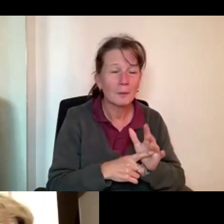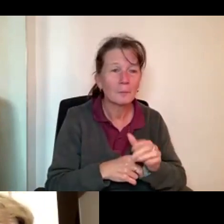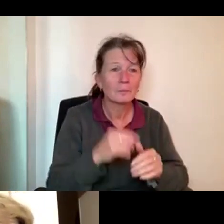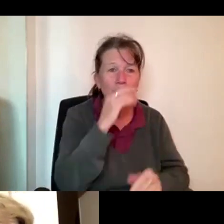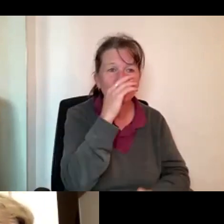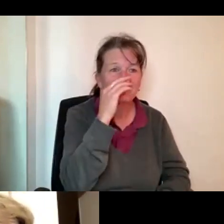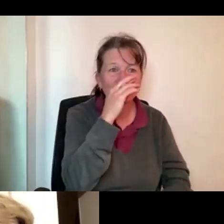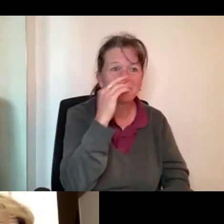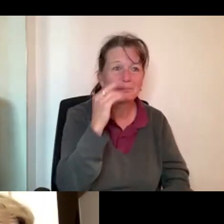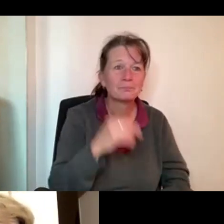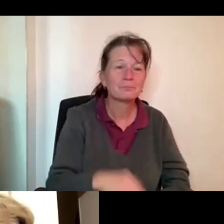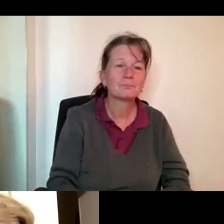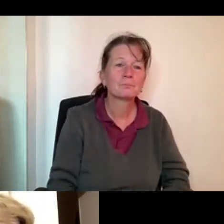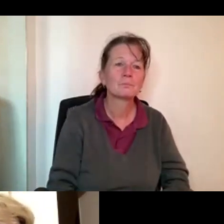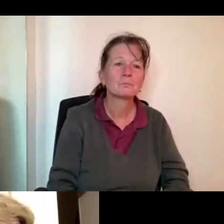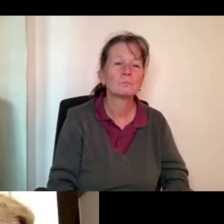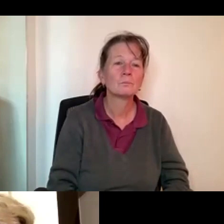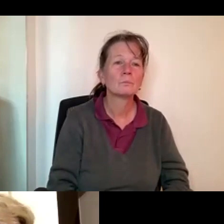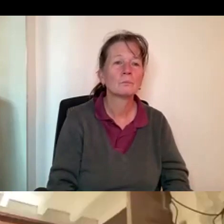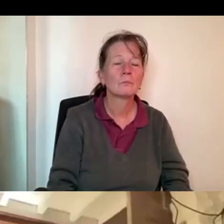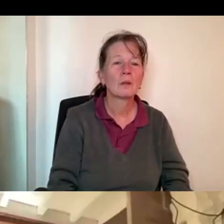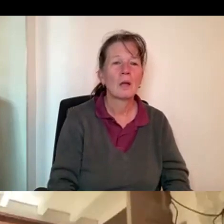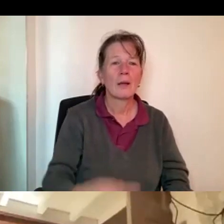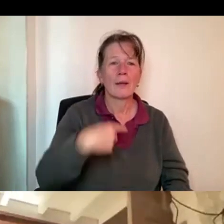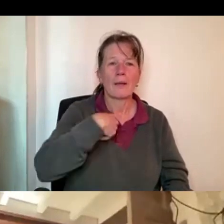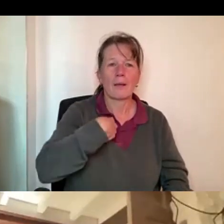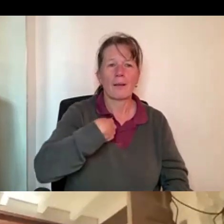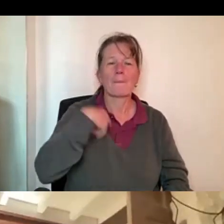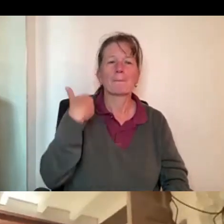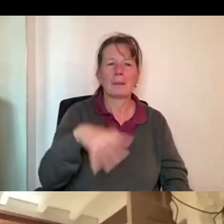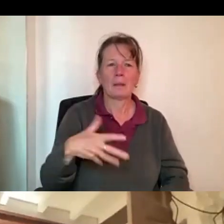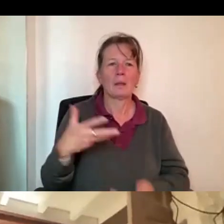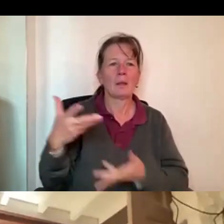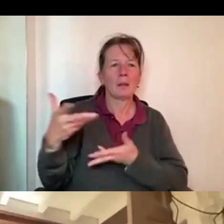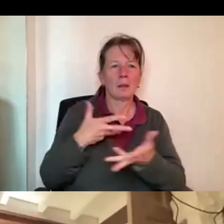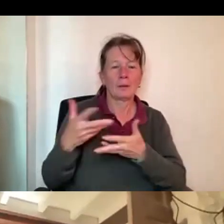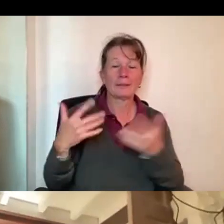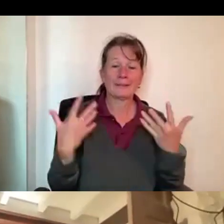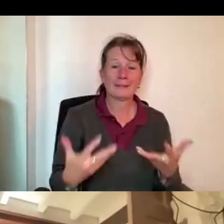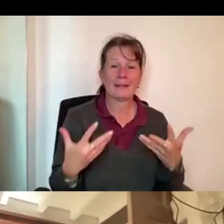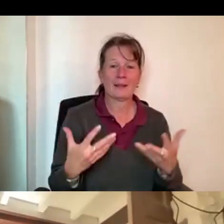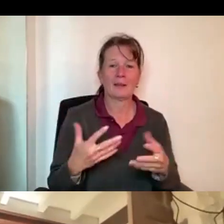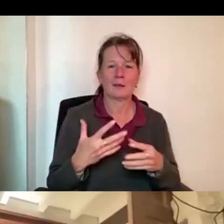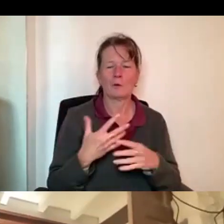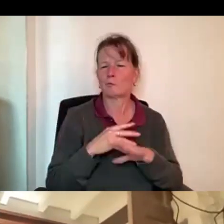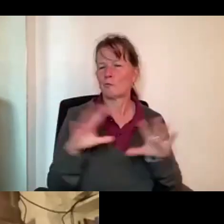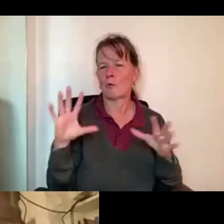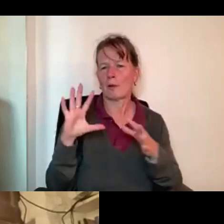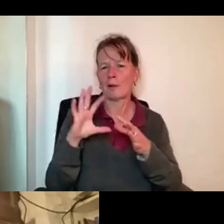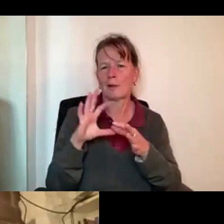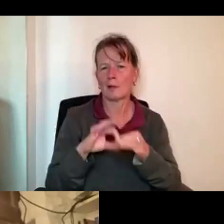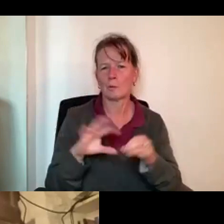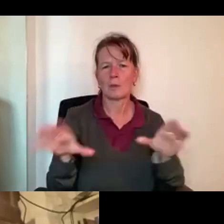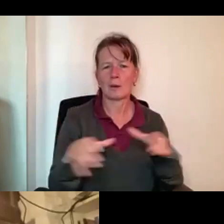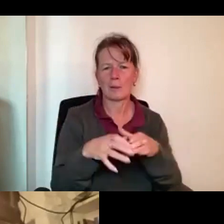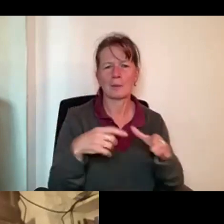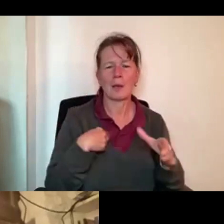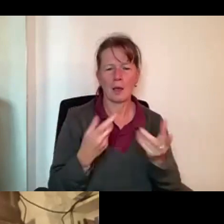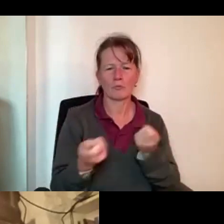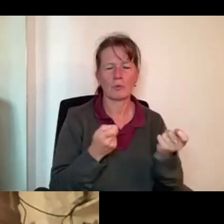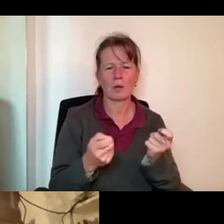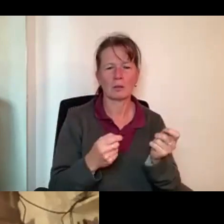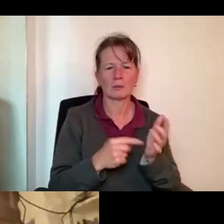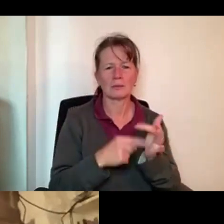Yeah, I had a conversation today which was nothing to do with the company I run, Tete a Tete, which